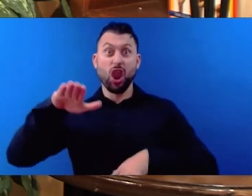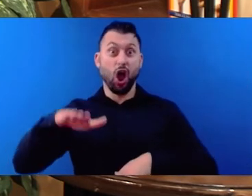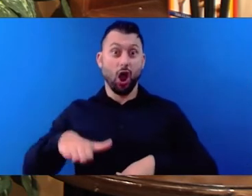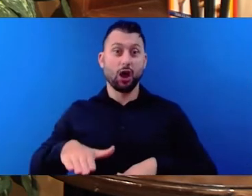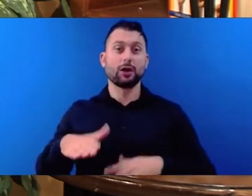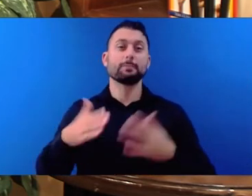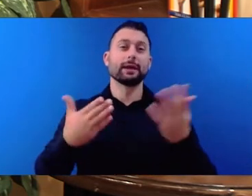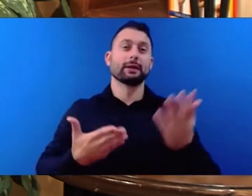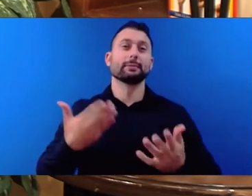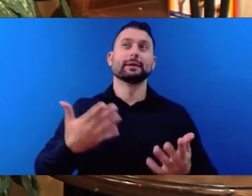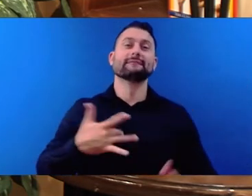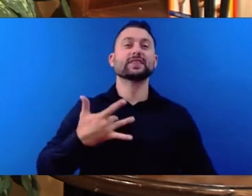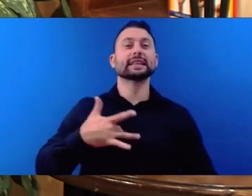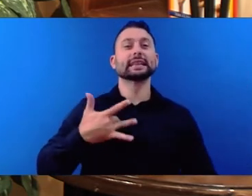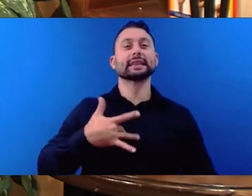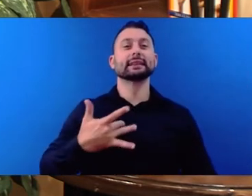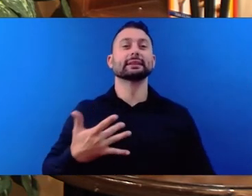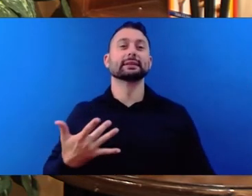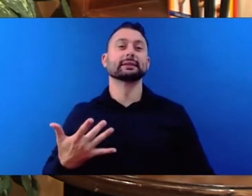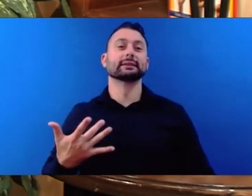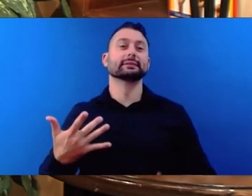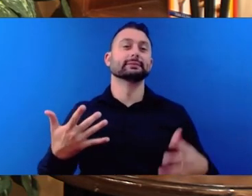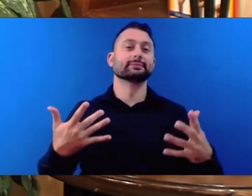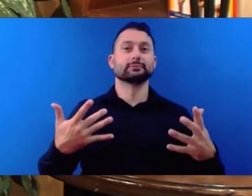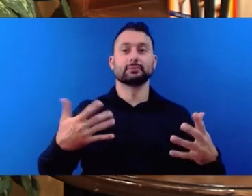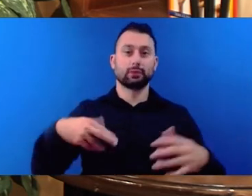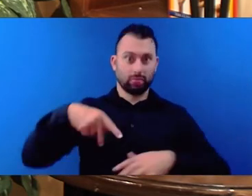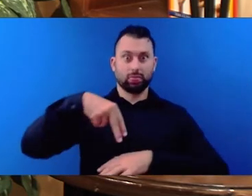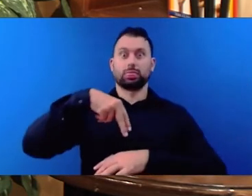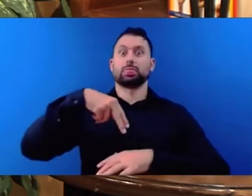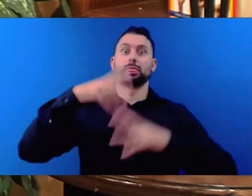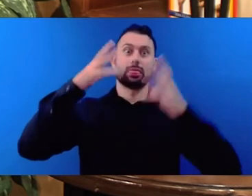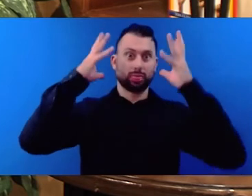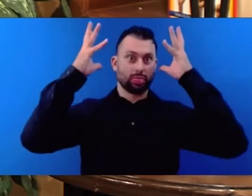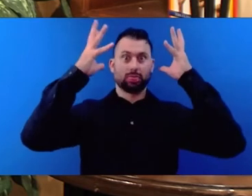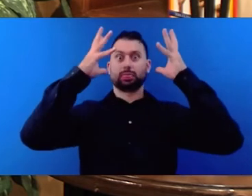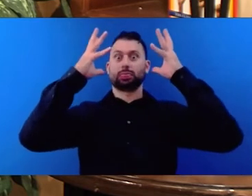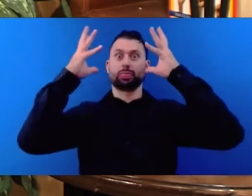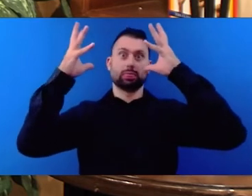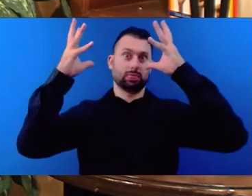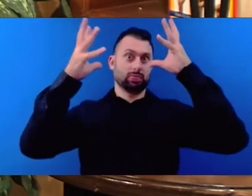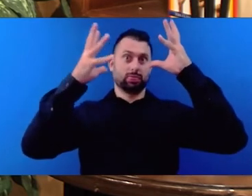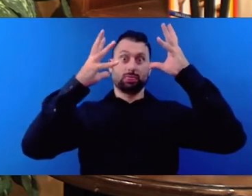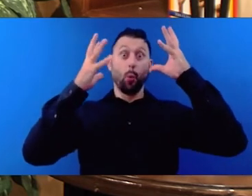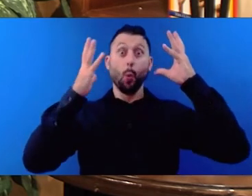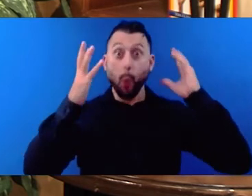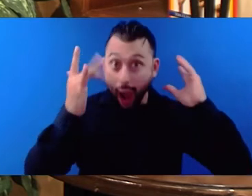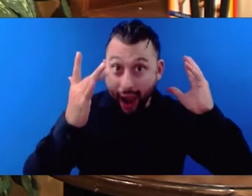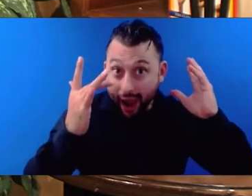get lightheaded, dizzy, feel very nauseous, kind of like you